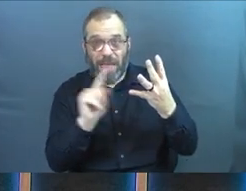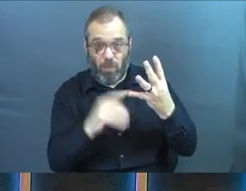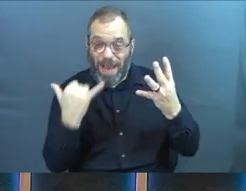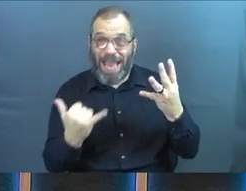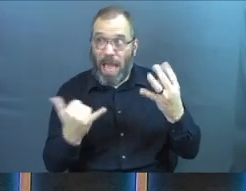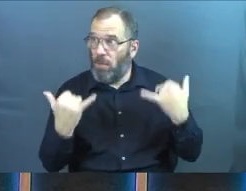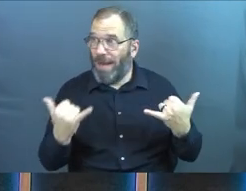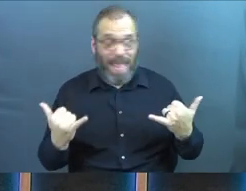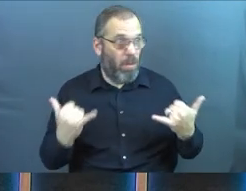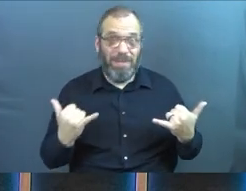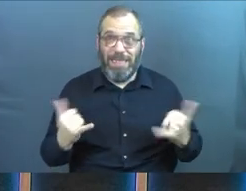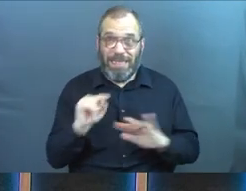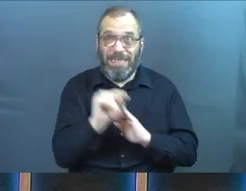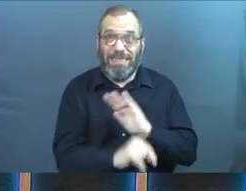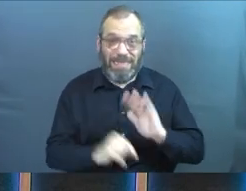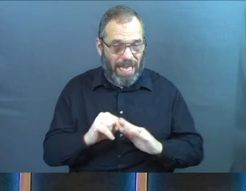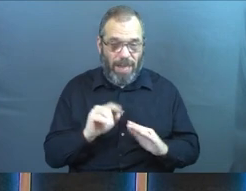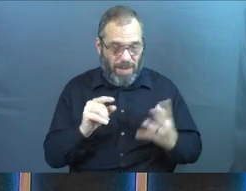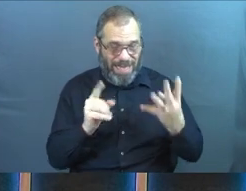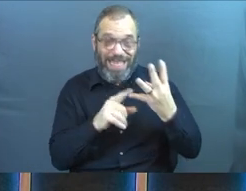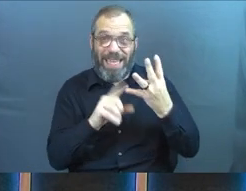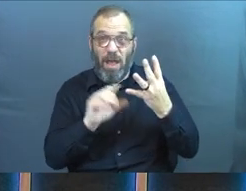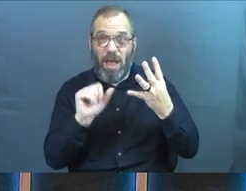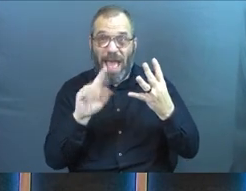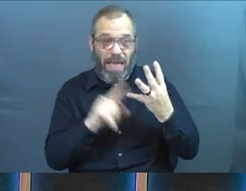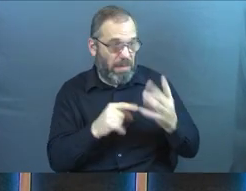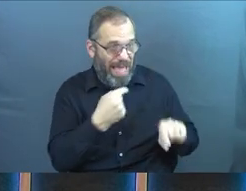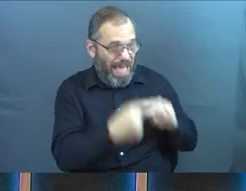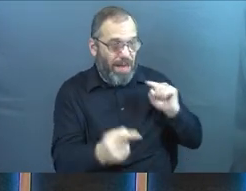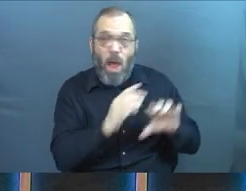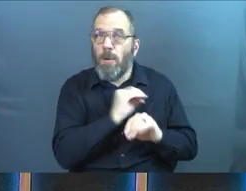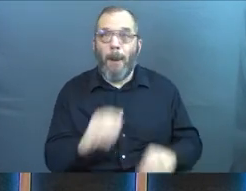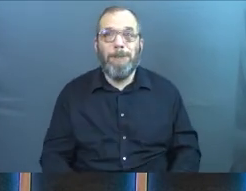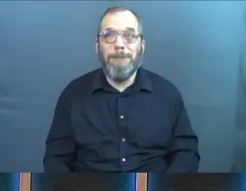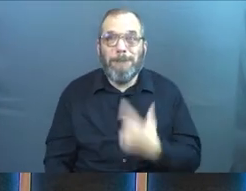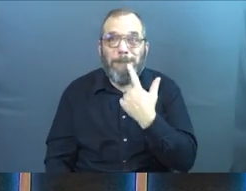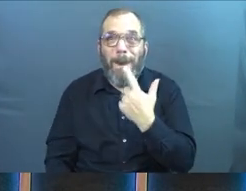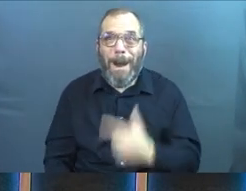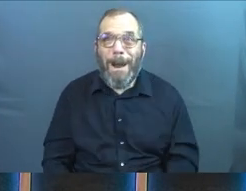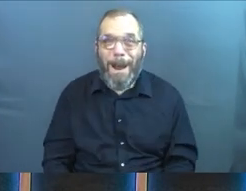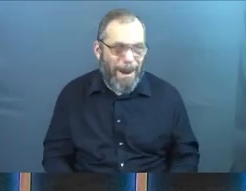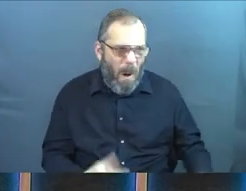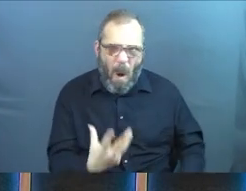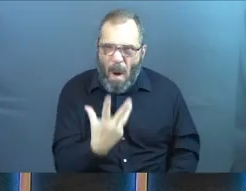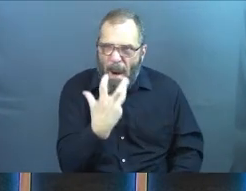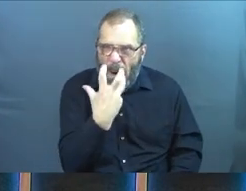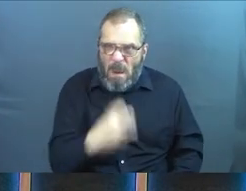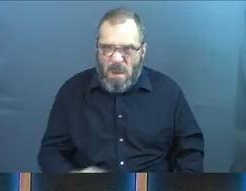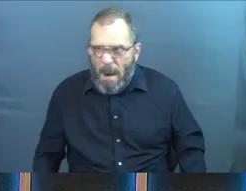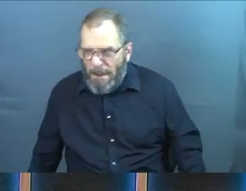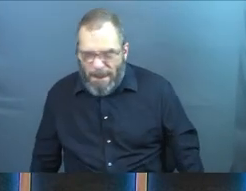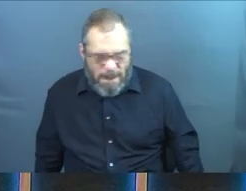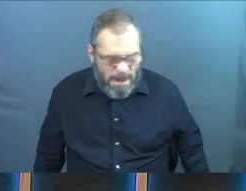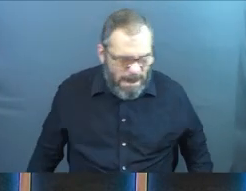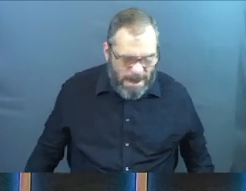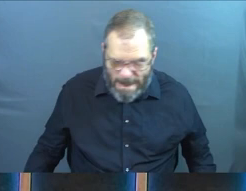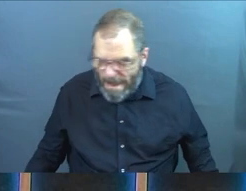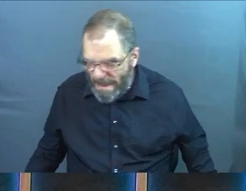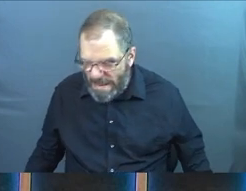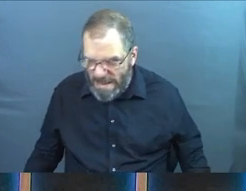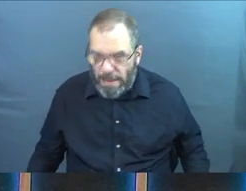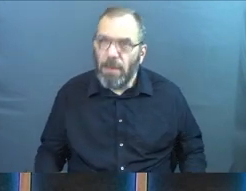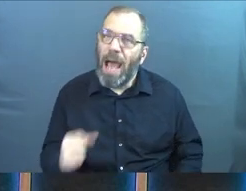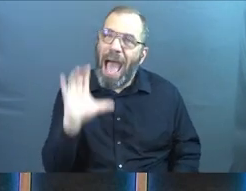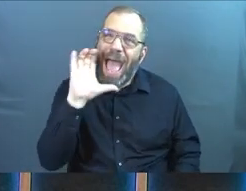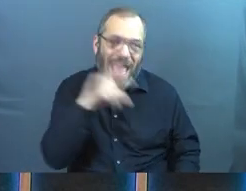we are right now, by the way. In Act 4, the enemy has no teeth, but he's mad. And